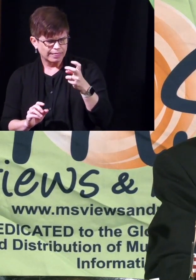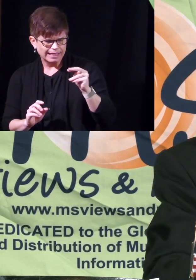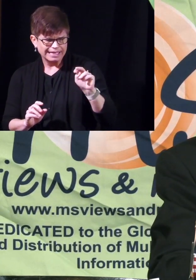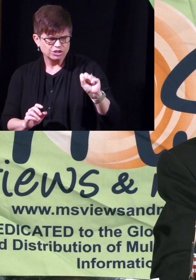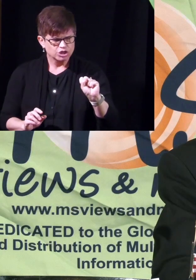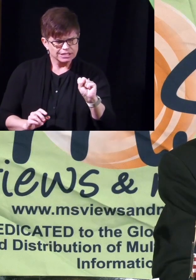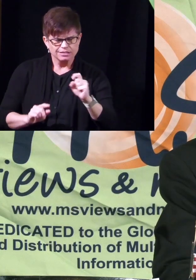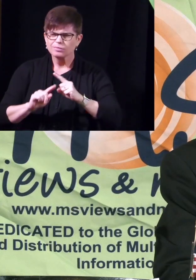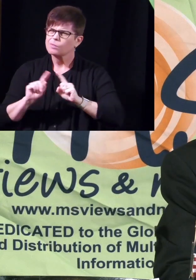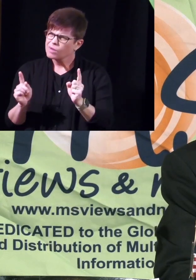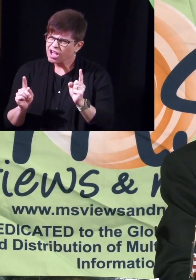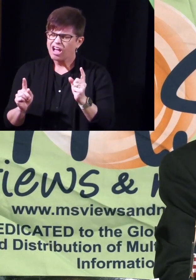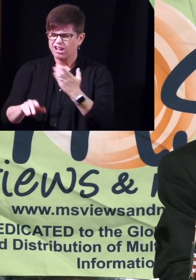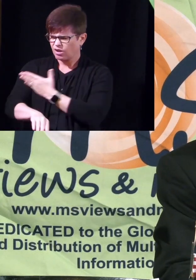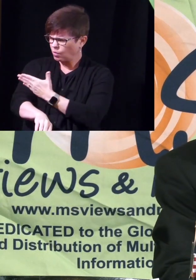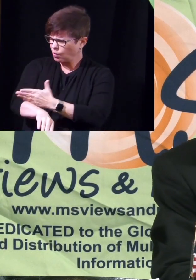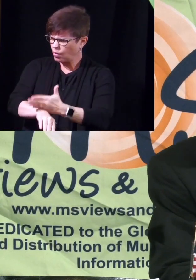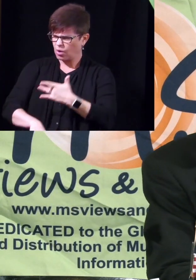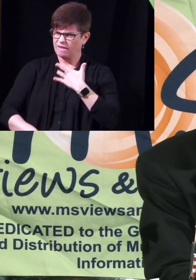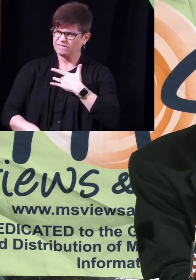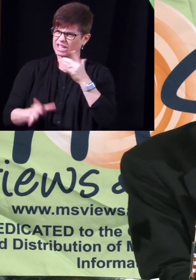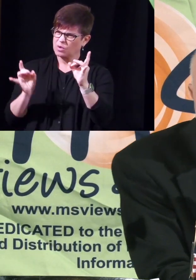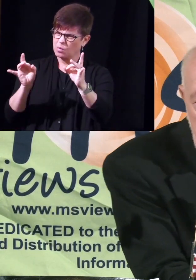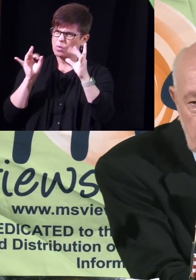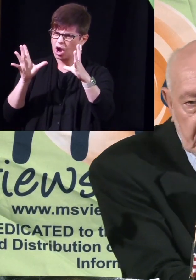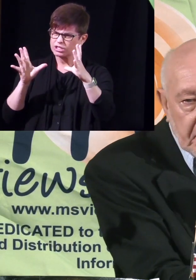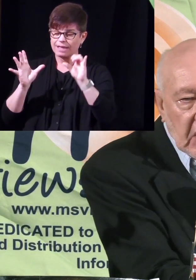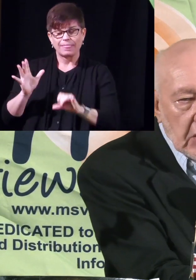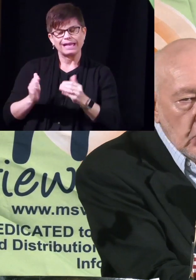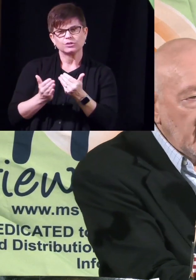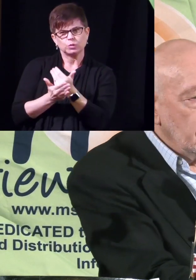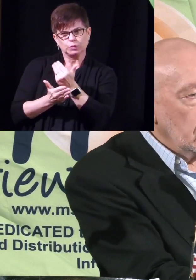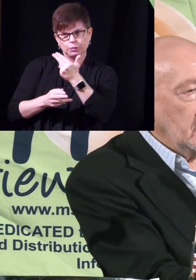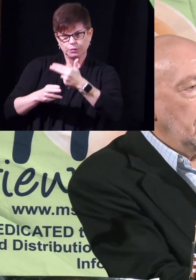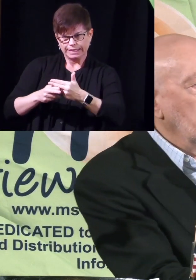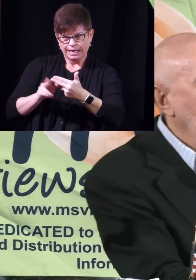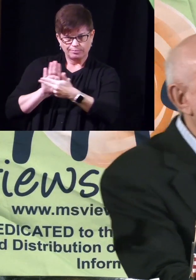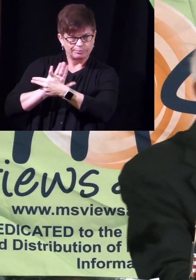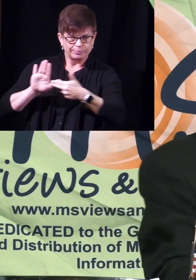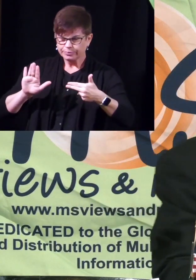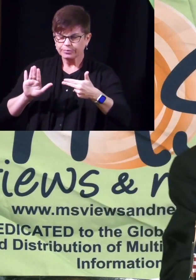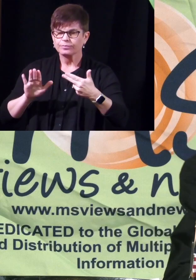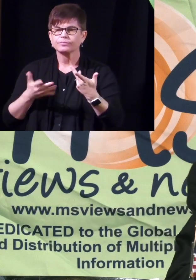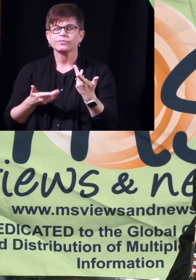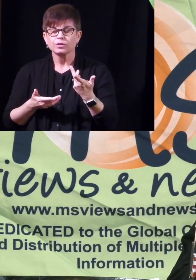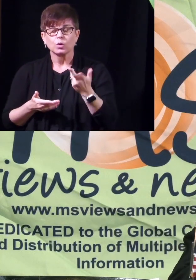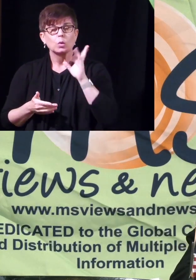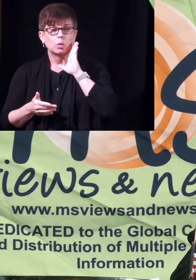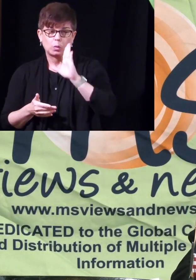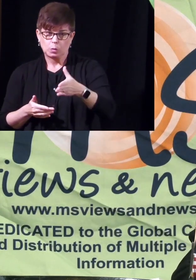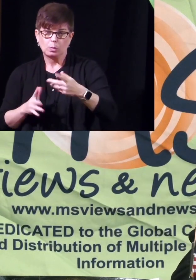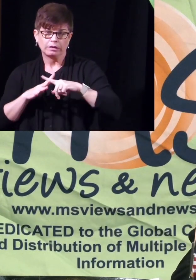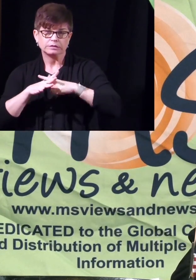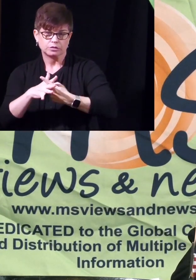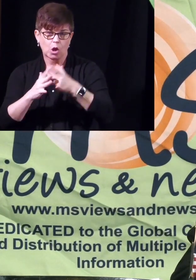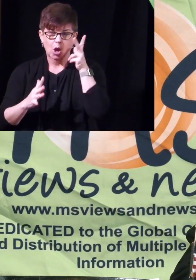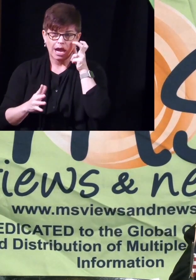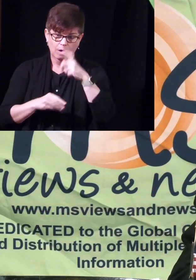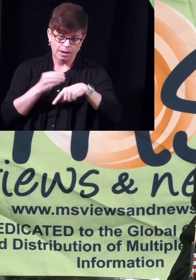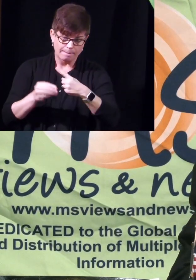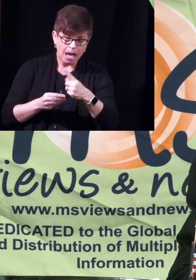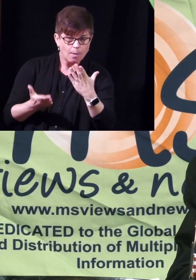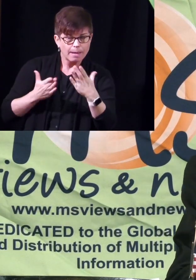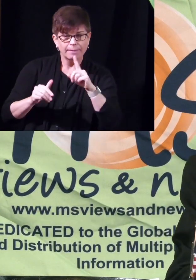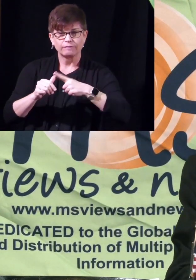and yet they're getting worse. Now we have a new name for this that you're going to start hearing about. Maybe for some of you it's the first time you've heard